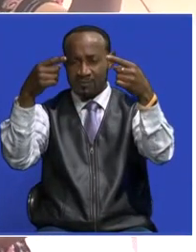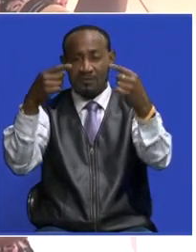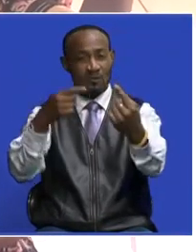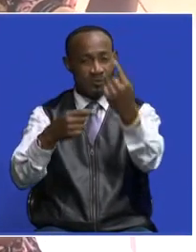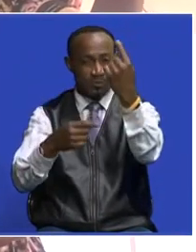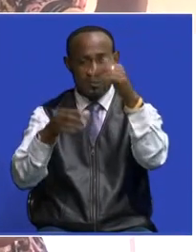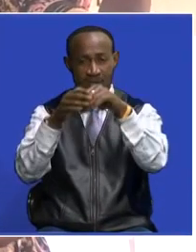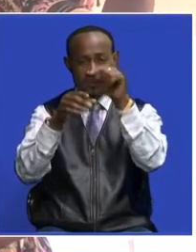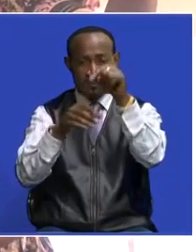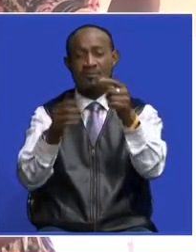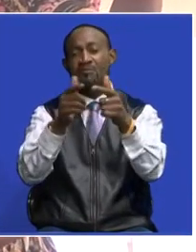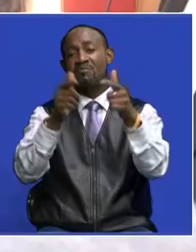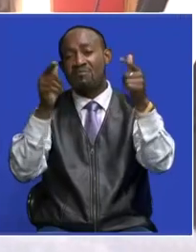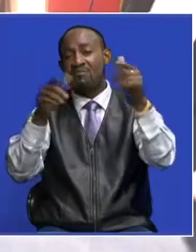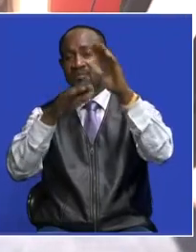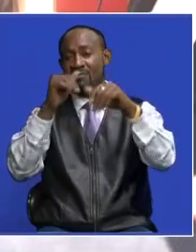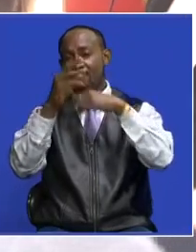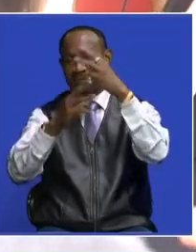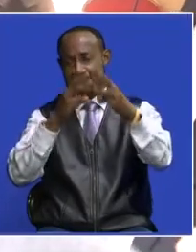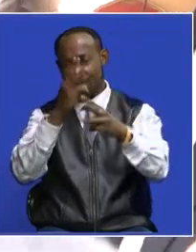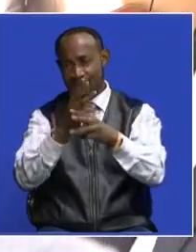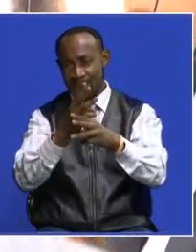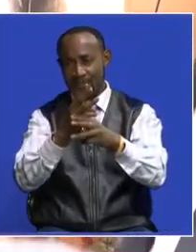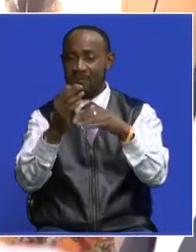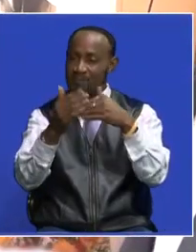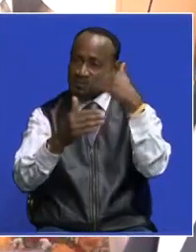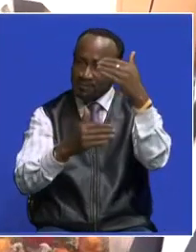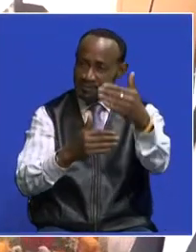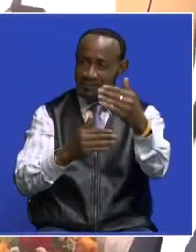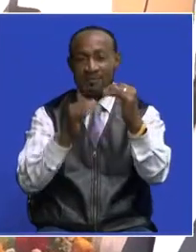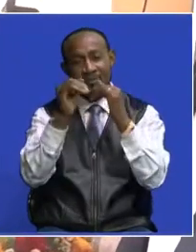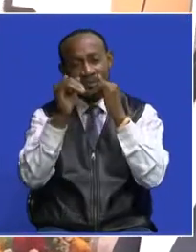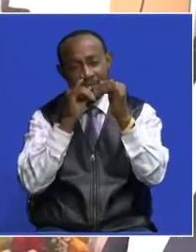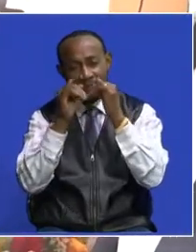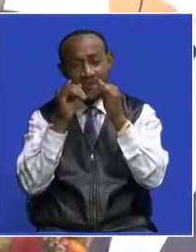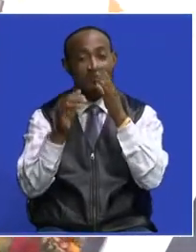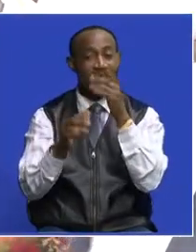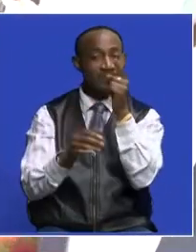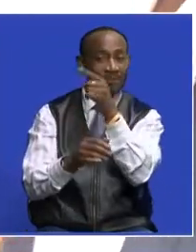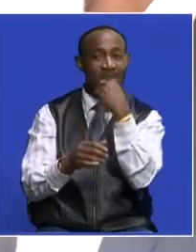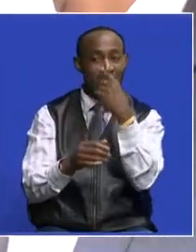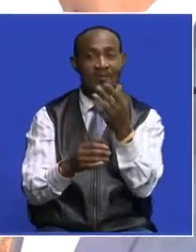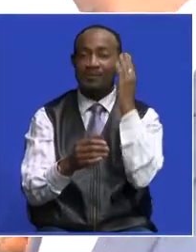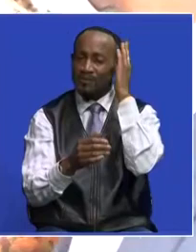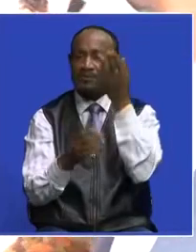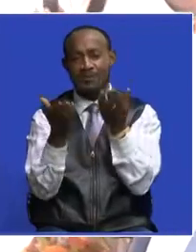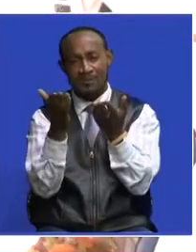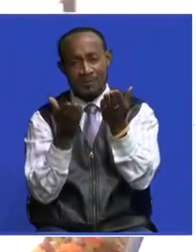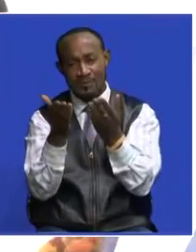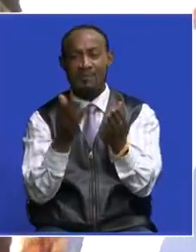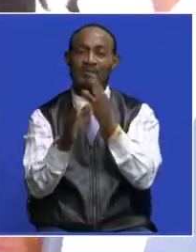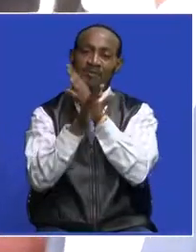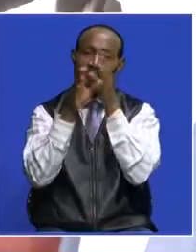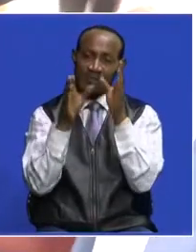in you is greater than the one in you. Yes. In an interview later, Ms. NALUMANGO has said you endeavor to serve the people of Zambia